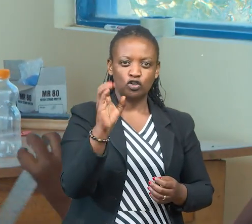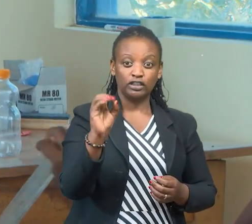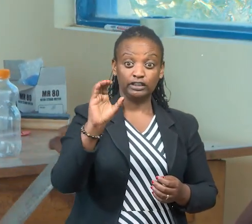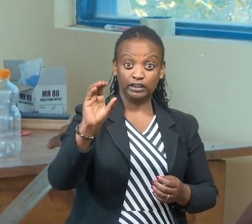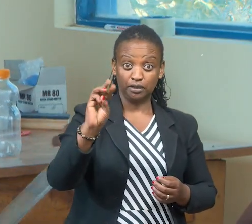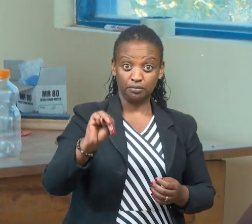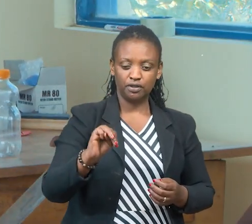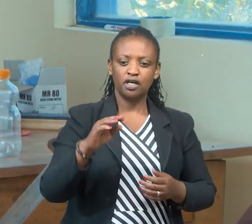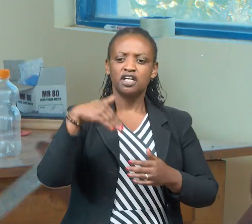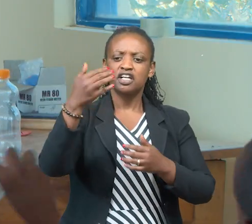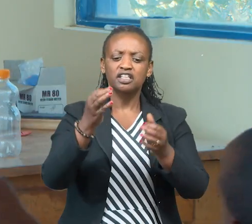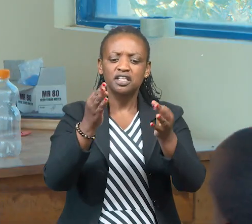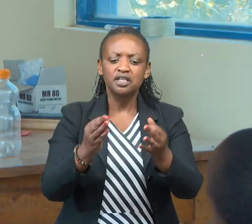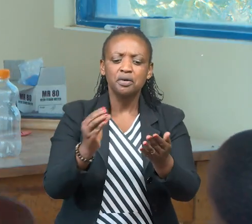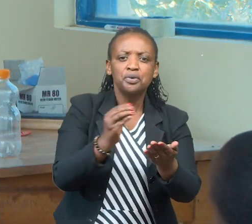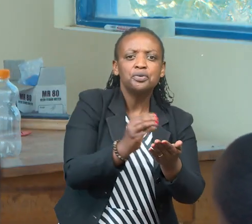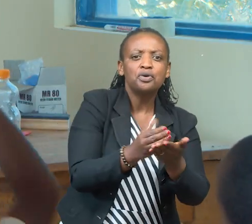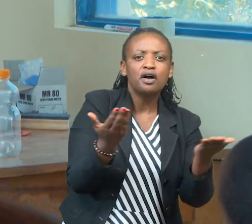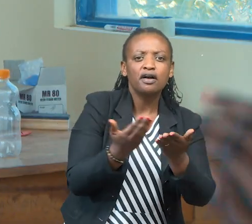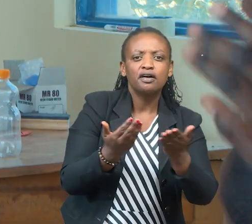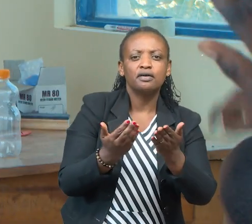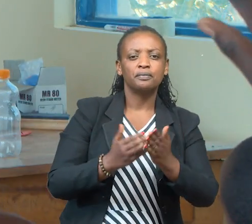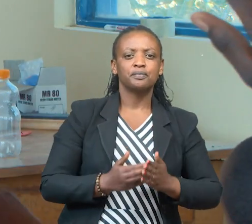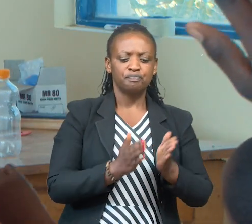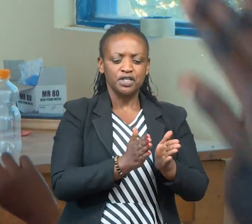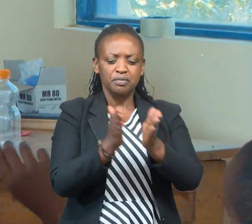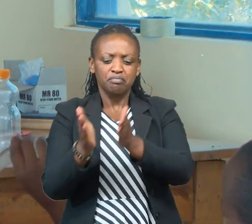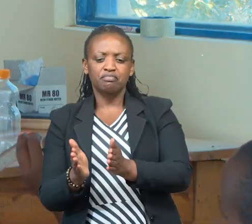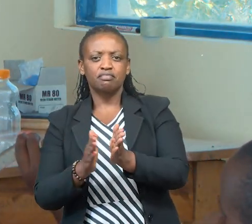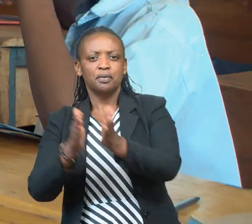40 centimeters. Next object? Yes?